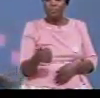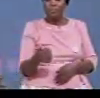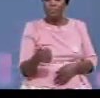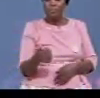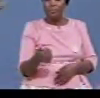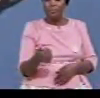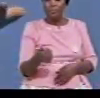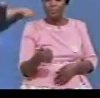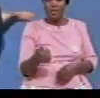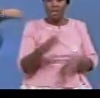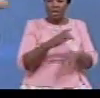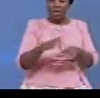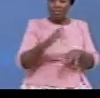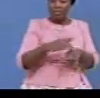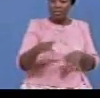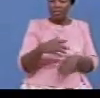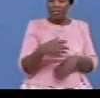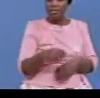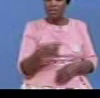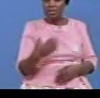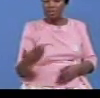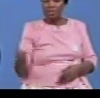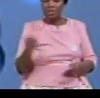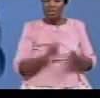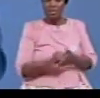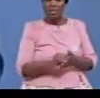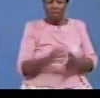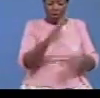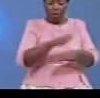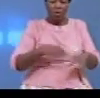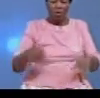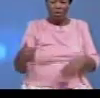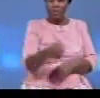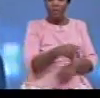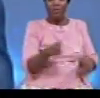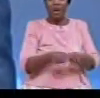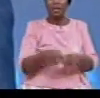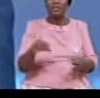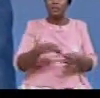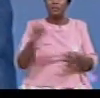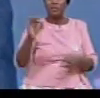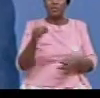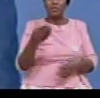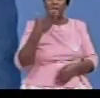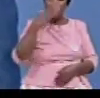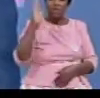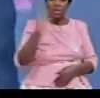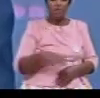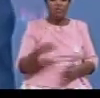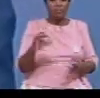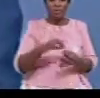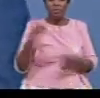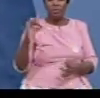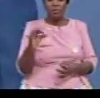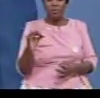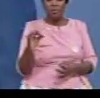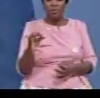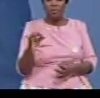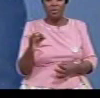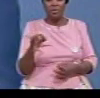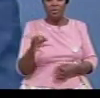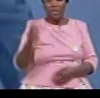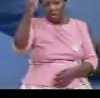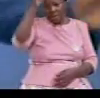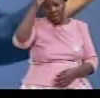entities that refer to themselves as spirit, evil spirit, demon